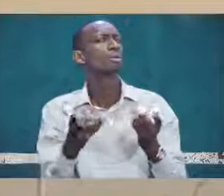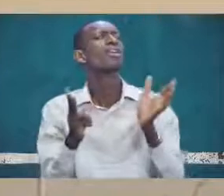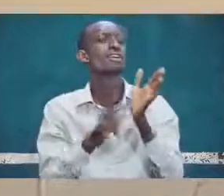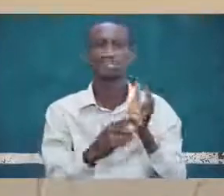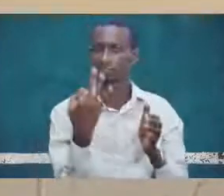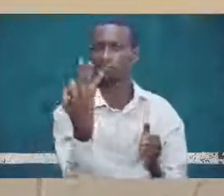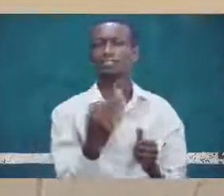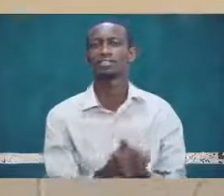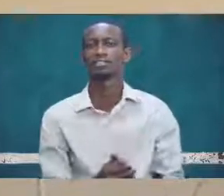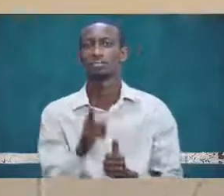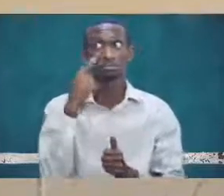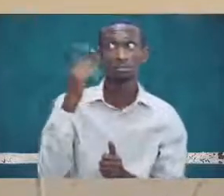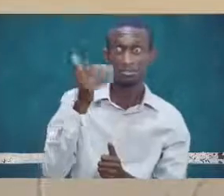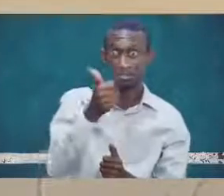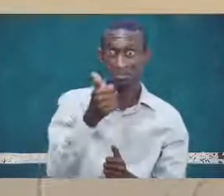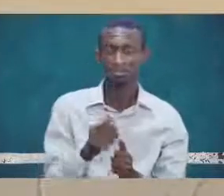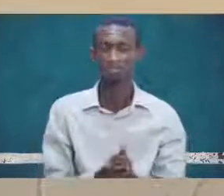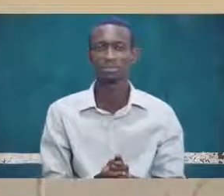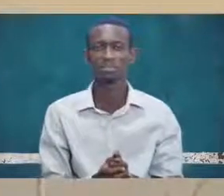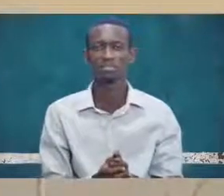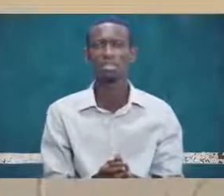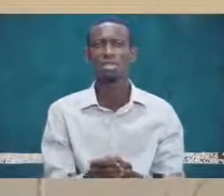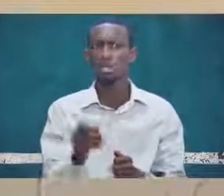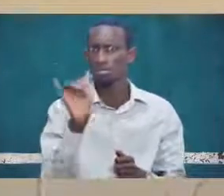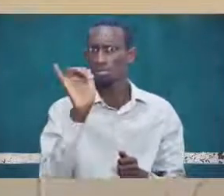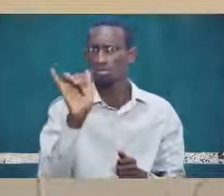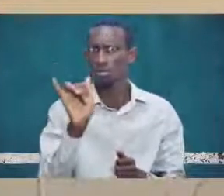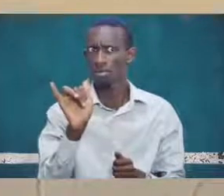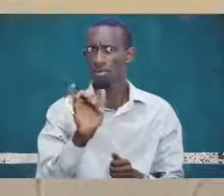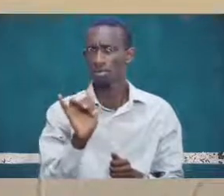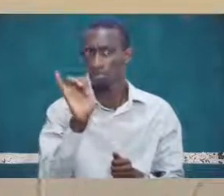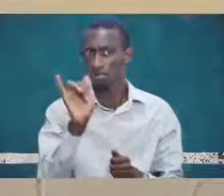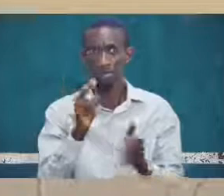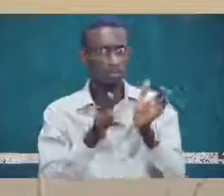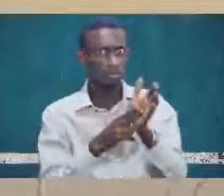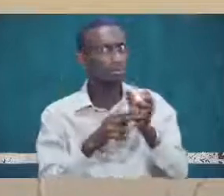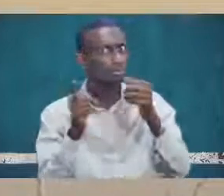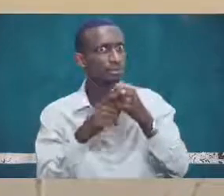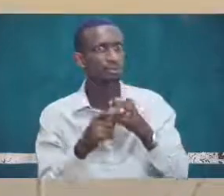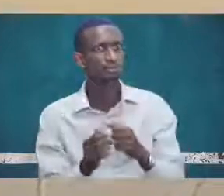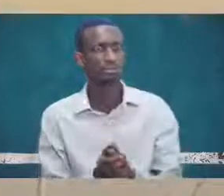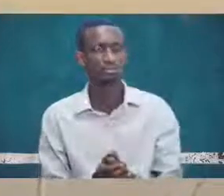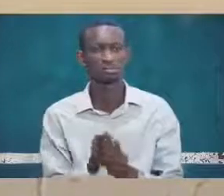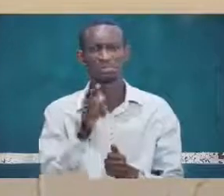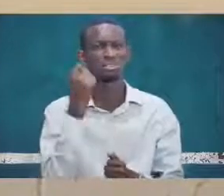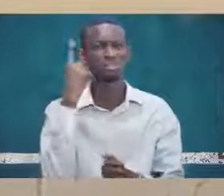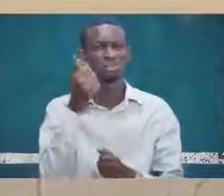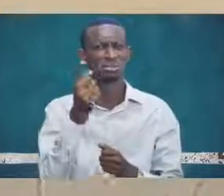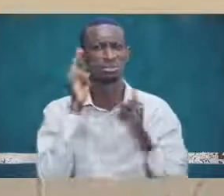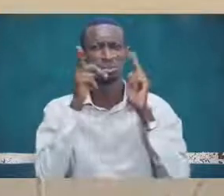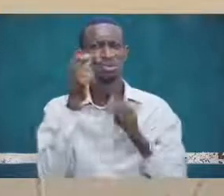3. You see? Now, y will be equal to 6. I hope it's very